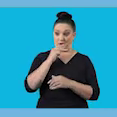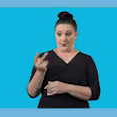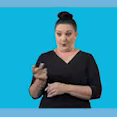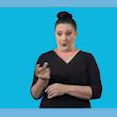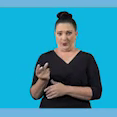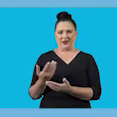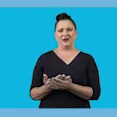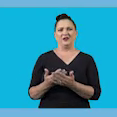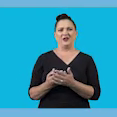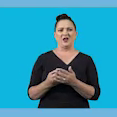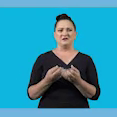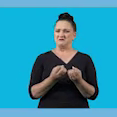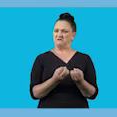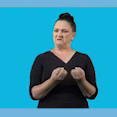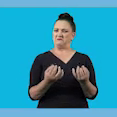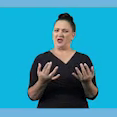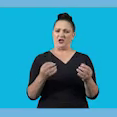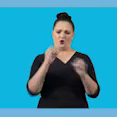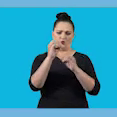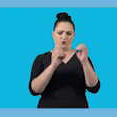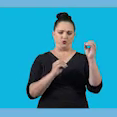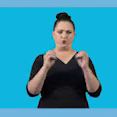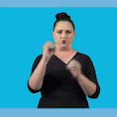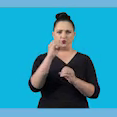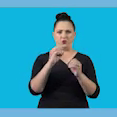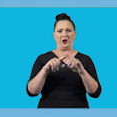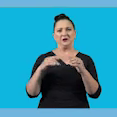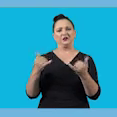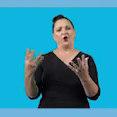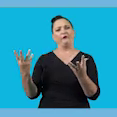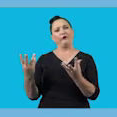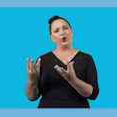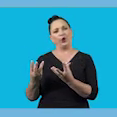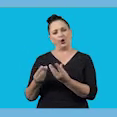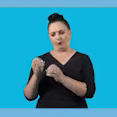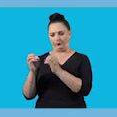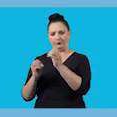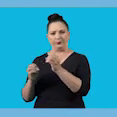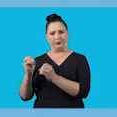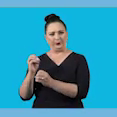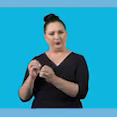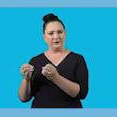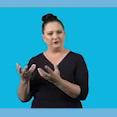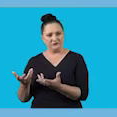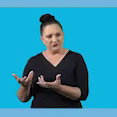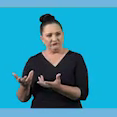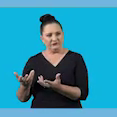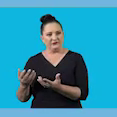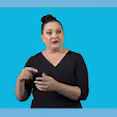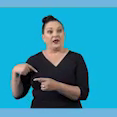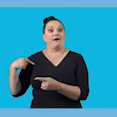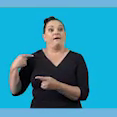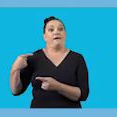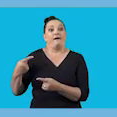means that are moving from many particles to a lower concentration to fewer particles until equilibrium is reached. That